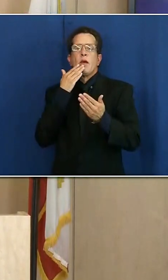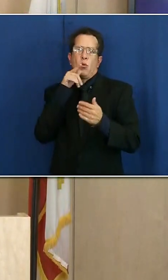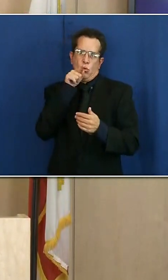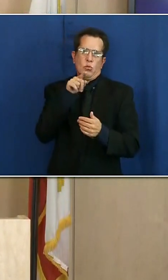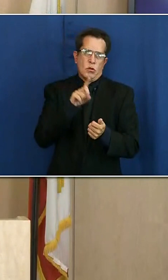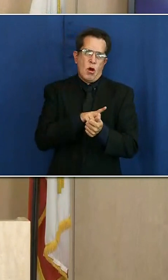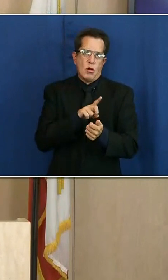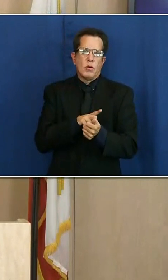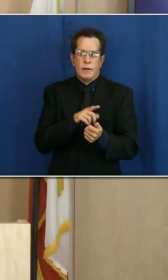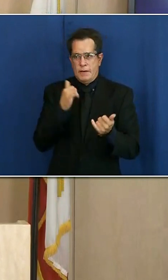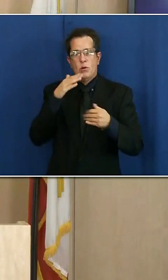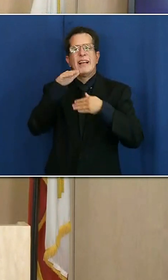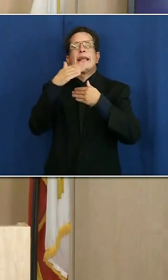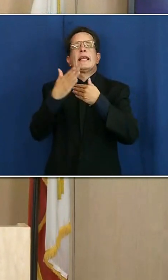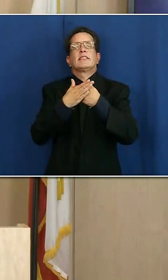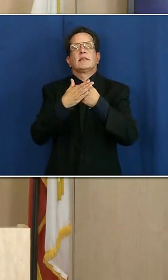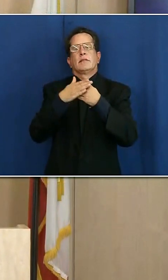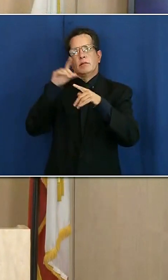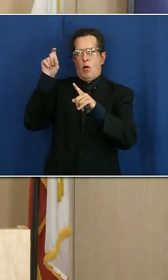Okay, next question.